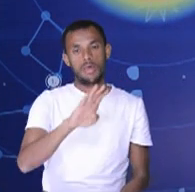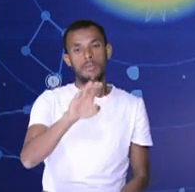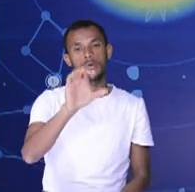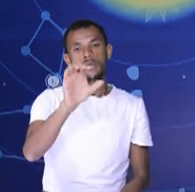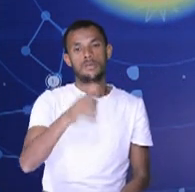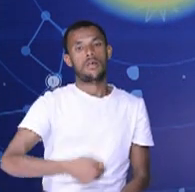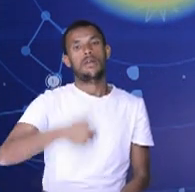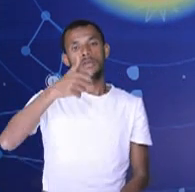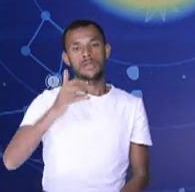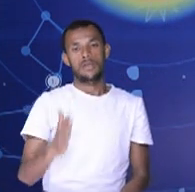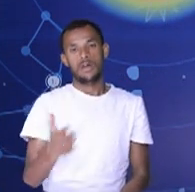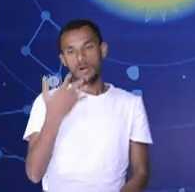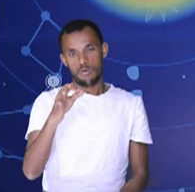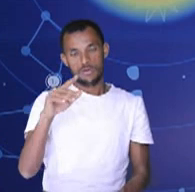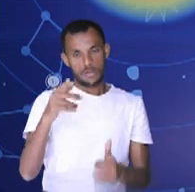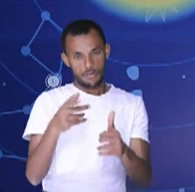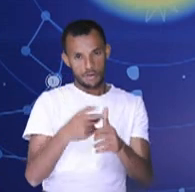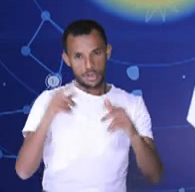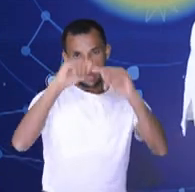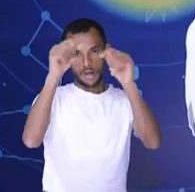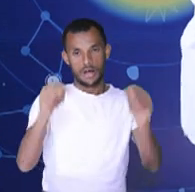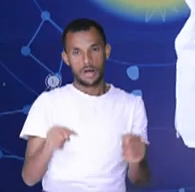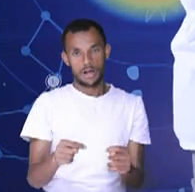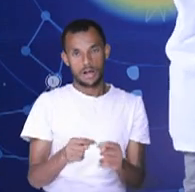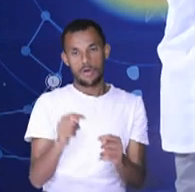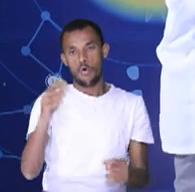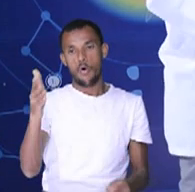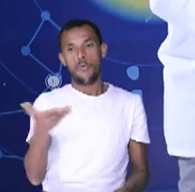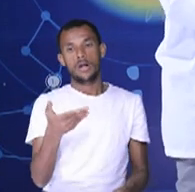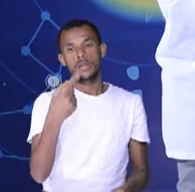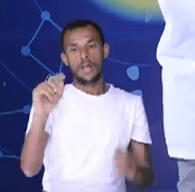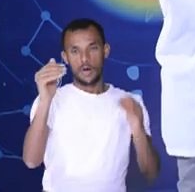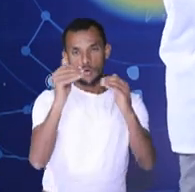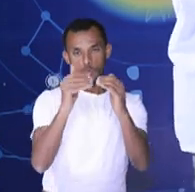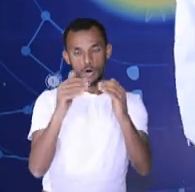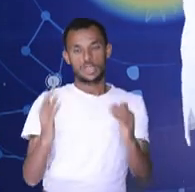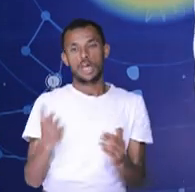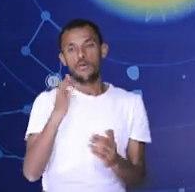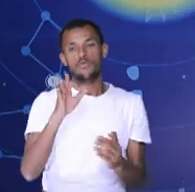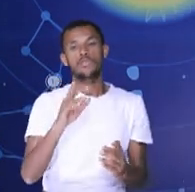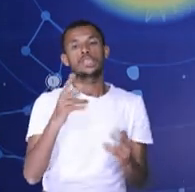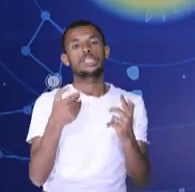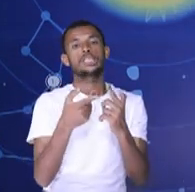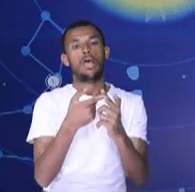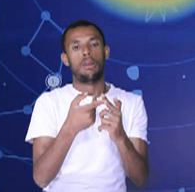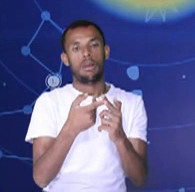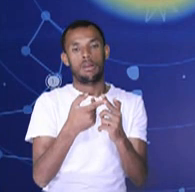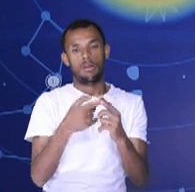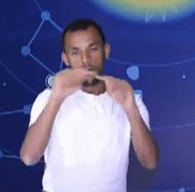BC is another side of this, the first triangle over. Then the corresponding side of the second triangle is